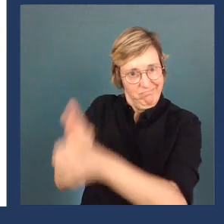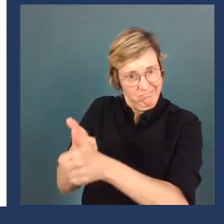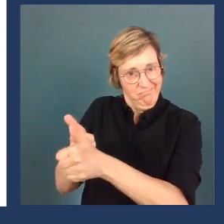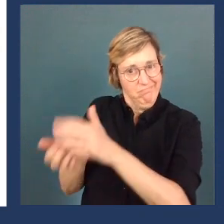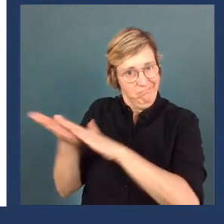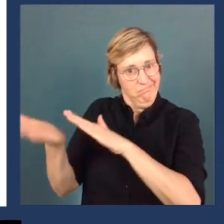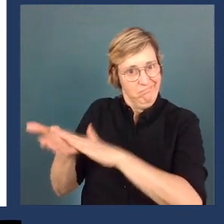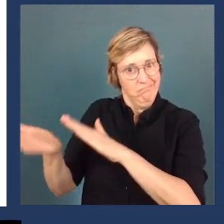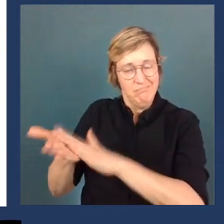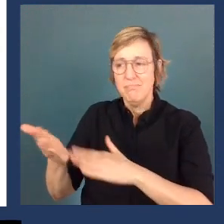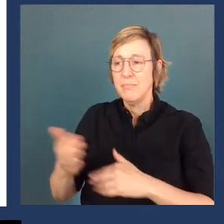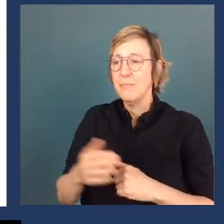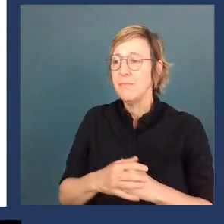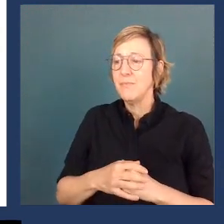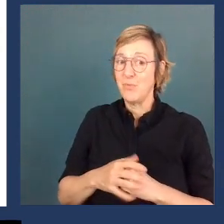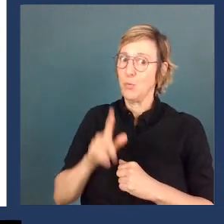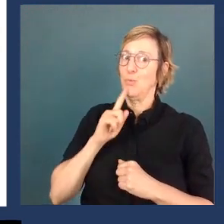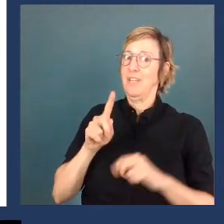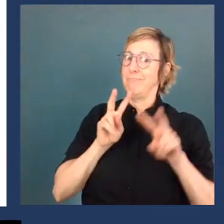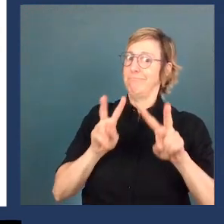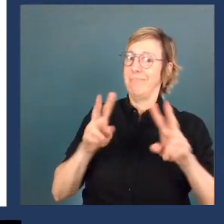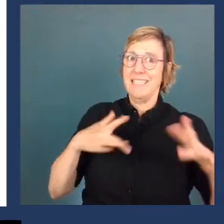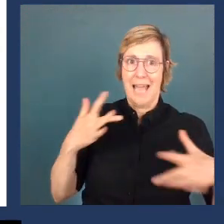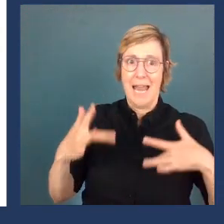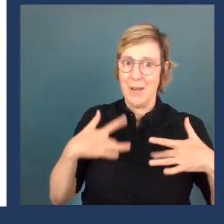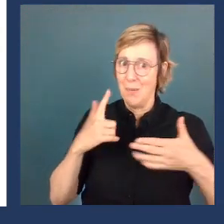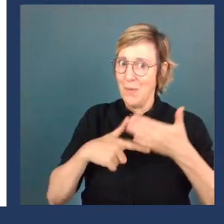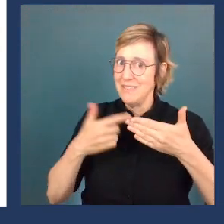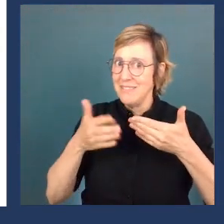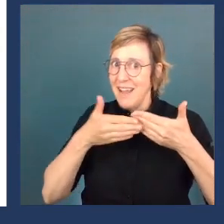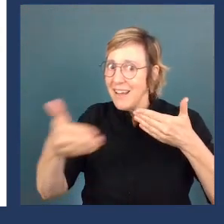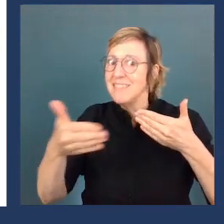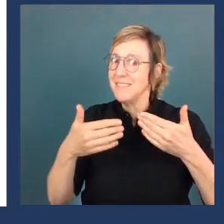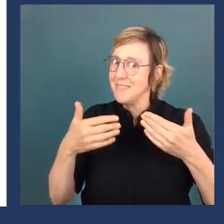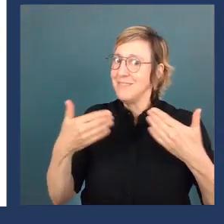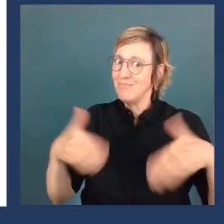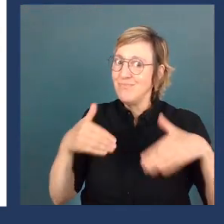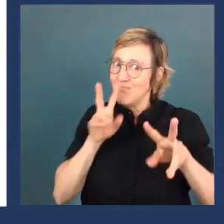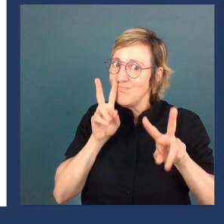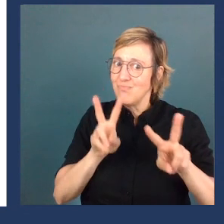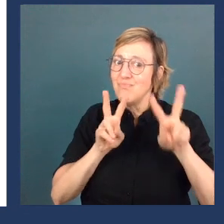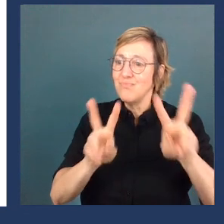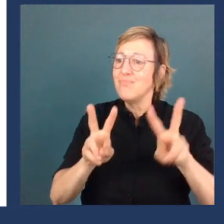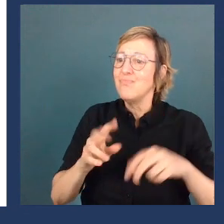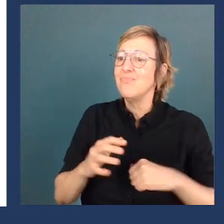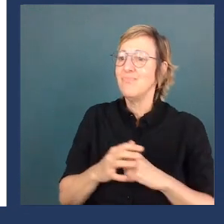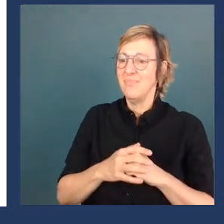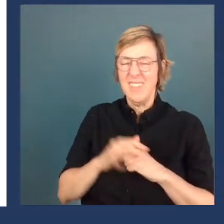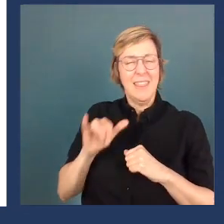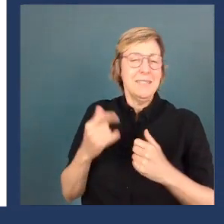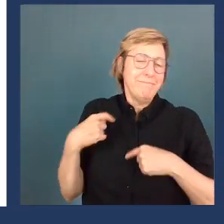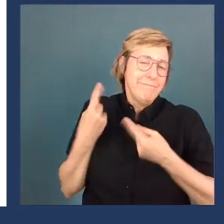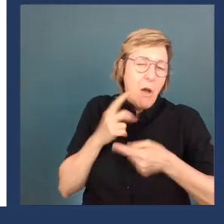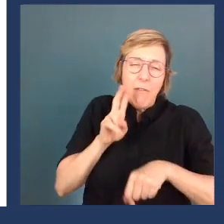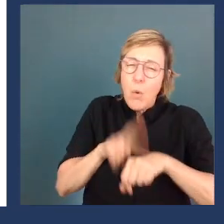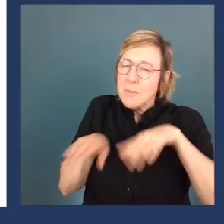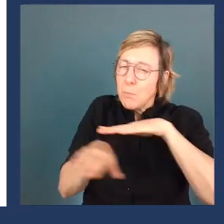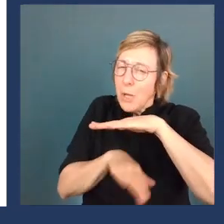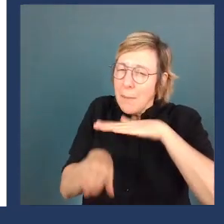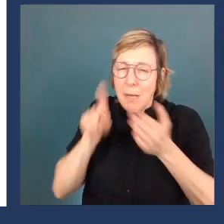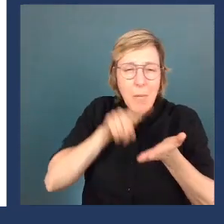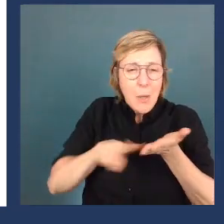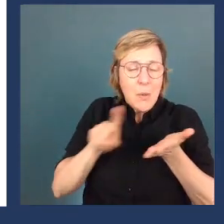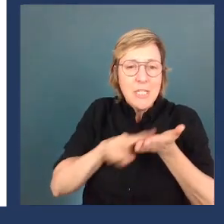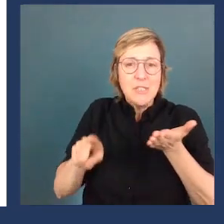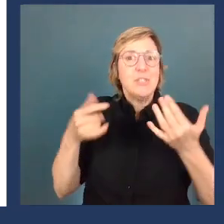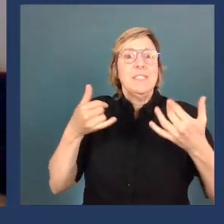execution to use. Super excited about what's coming. We are doing fairly well in some of these algorithms, but of course, this is preliminary research. So a lot of